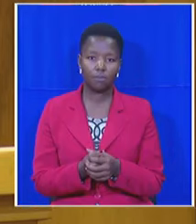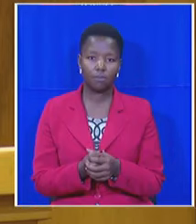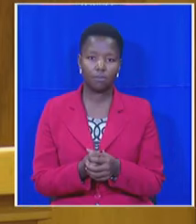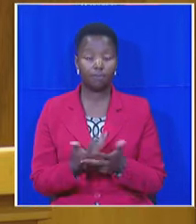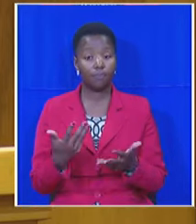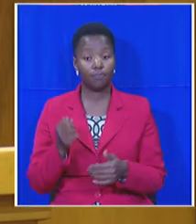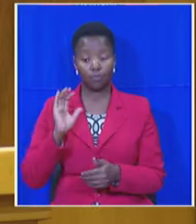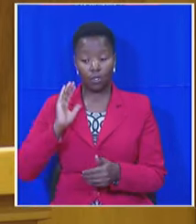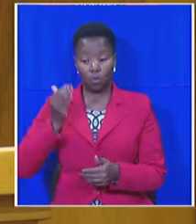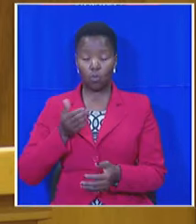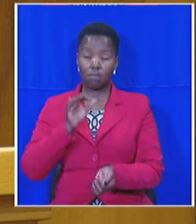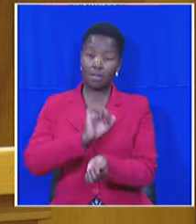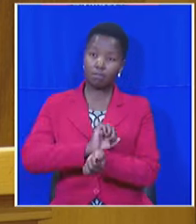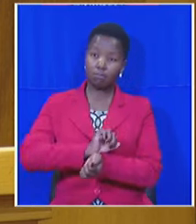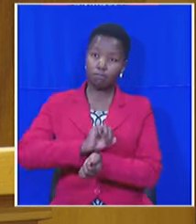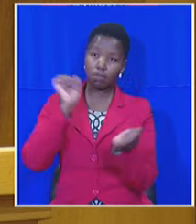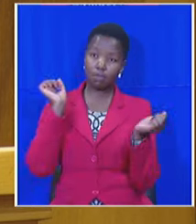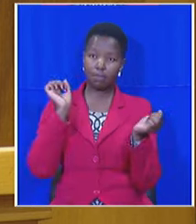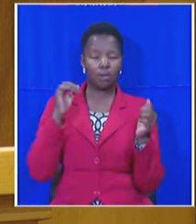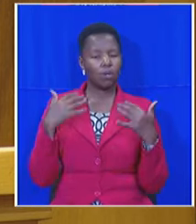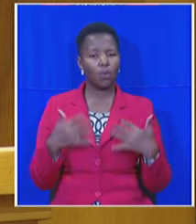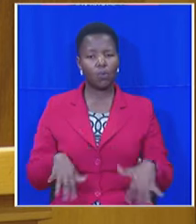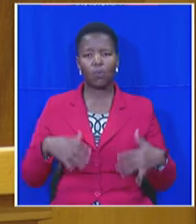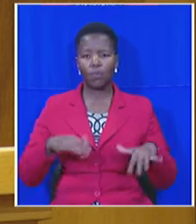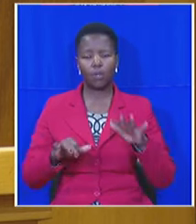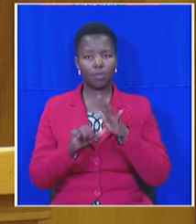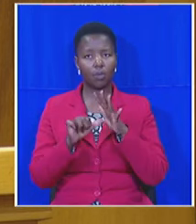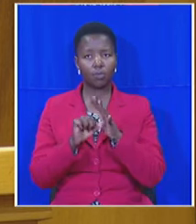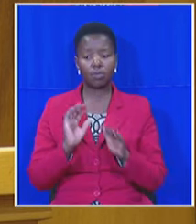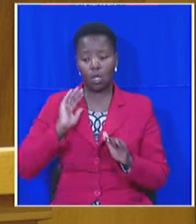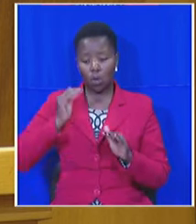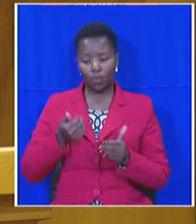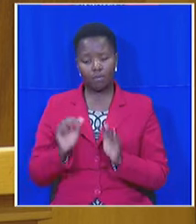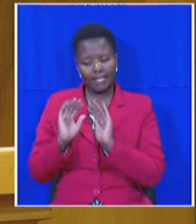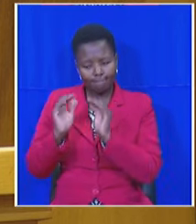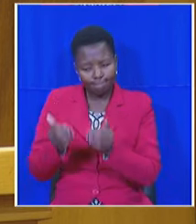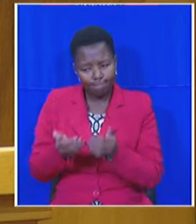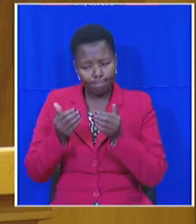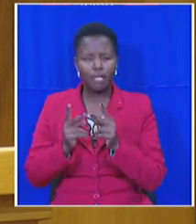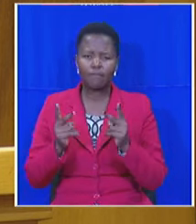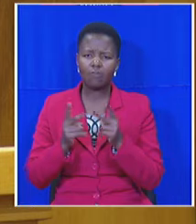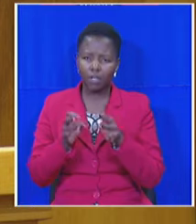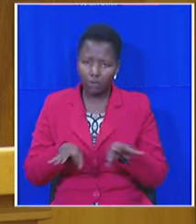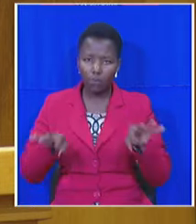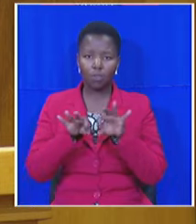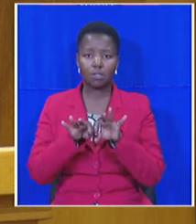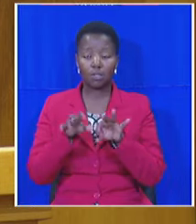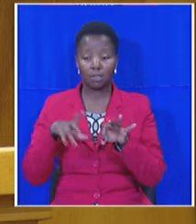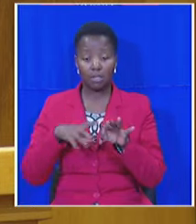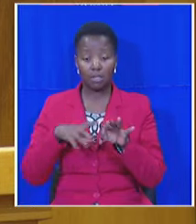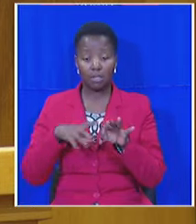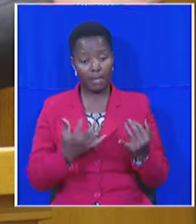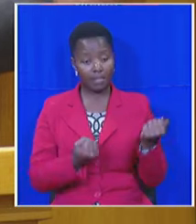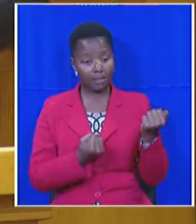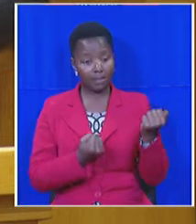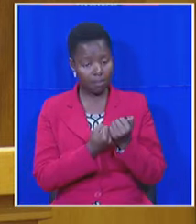Emancipation of women is very, very important. Protecting our women is very important. So supporting this budget is very important. So I